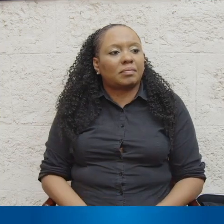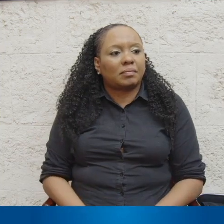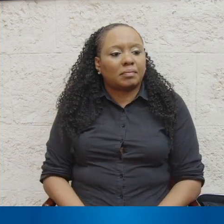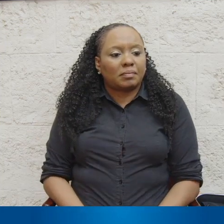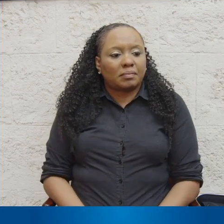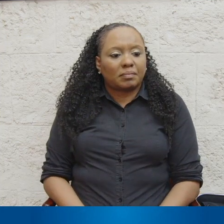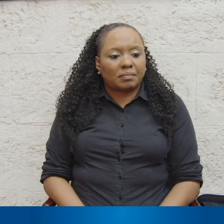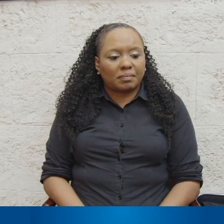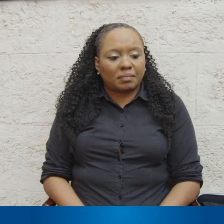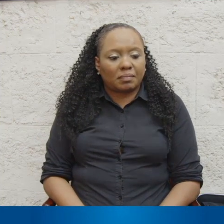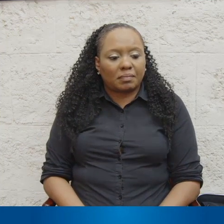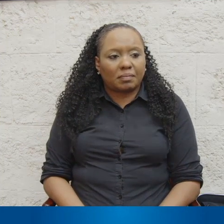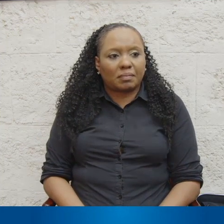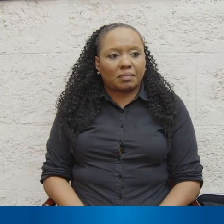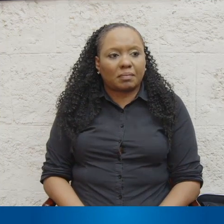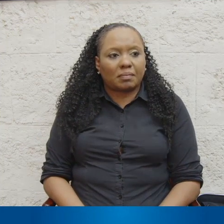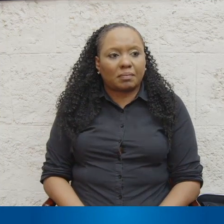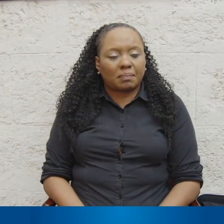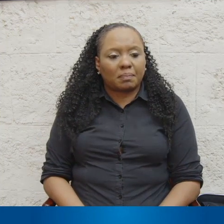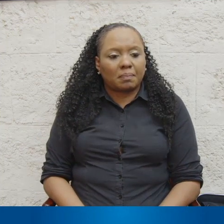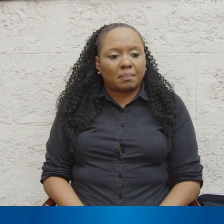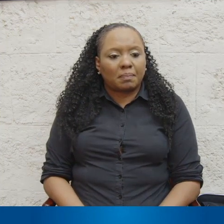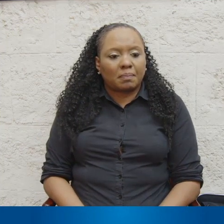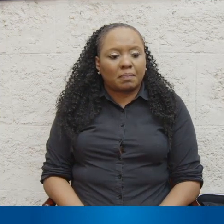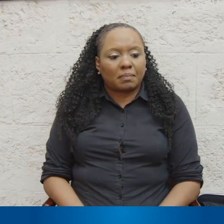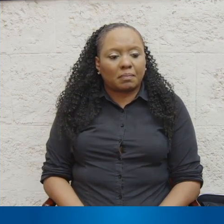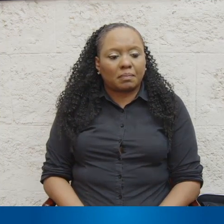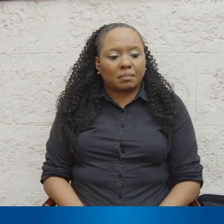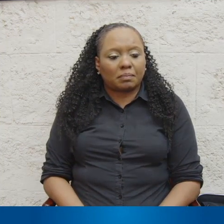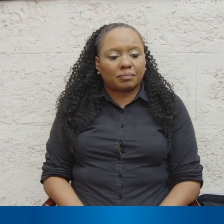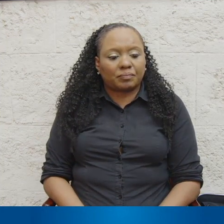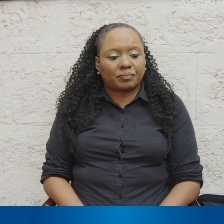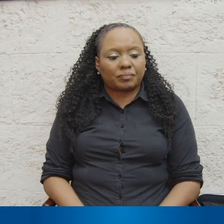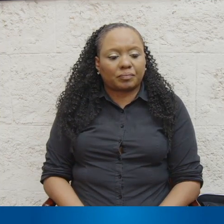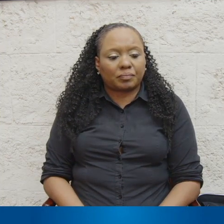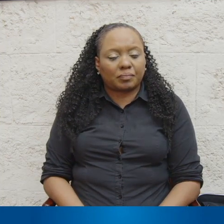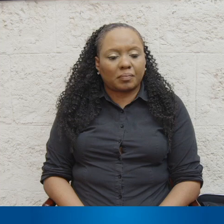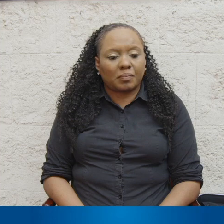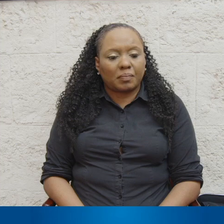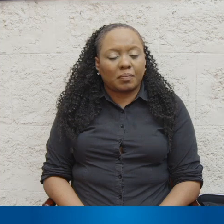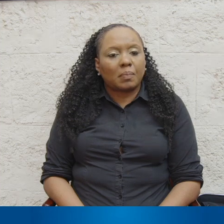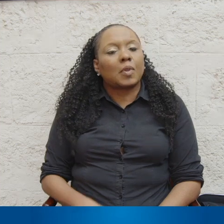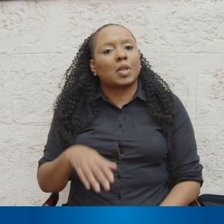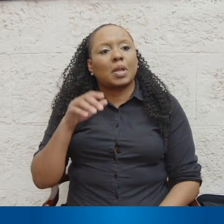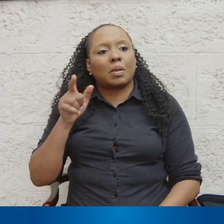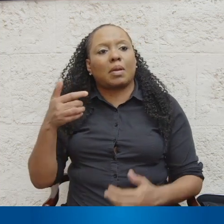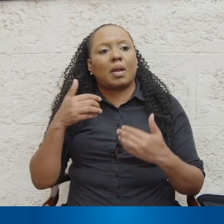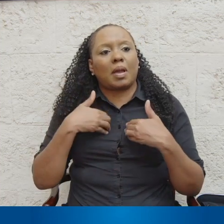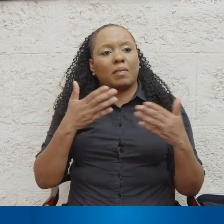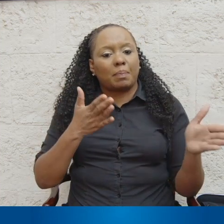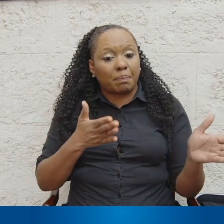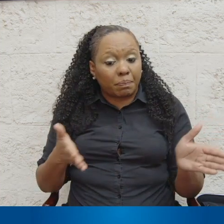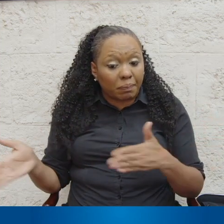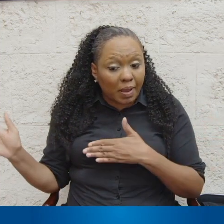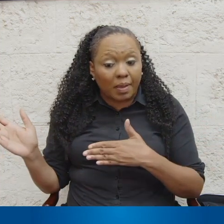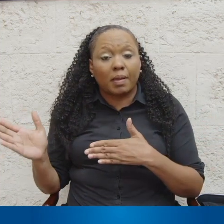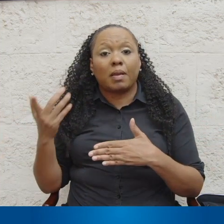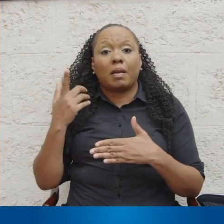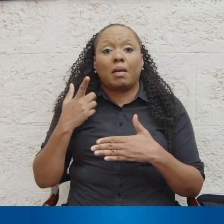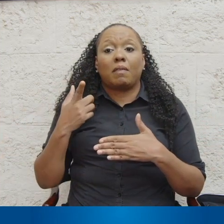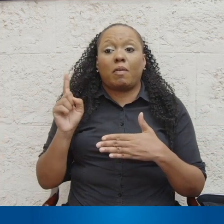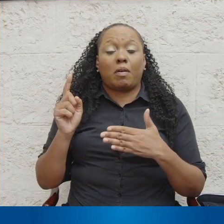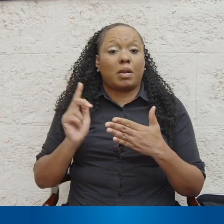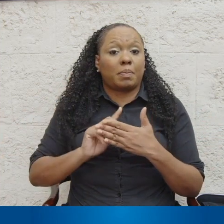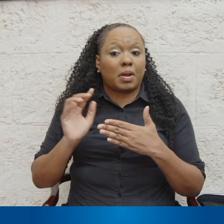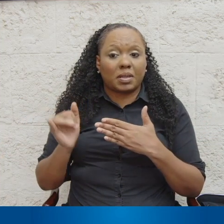of these details for these projects? For example, the Graham Hall area again. Have you fleshed out any of these in terms of details? Not necessarily in terms of